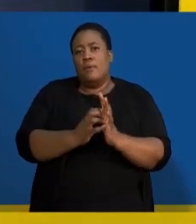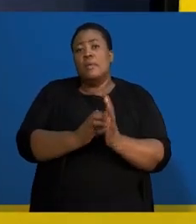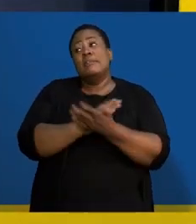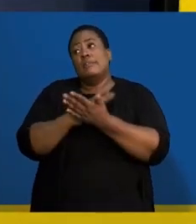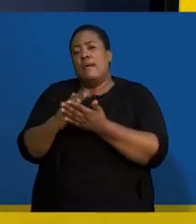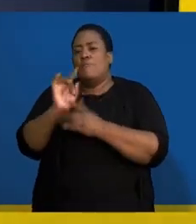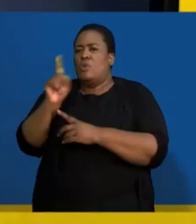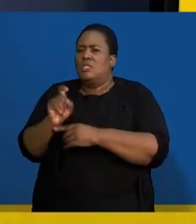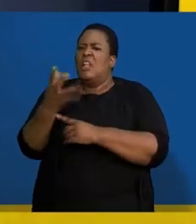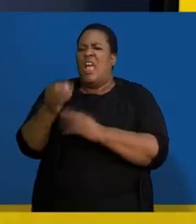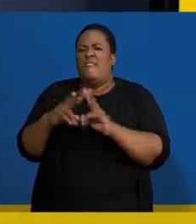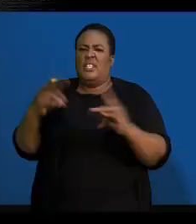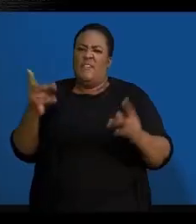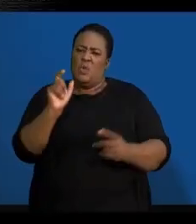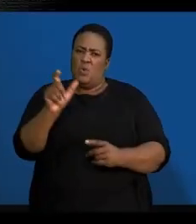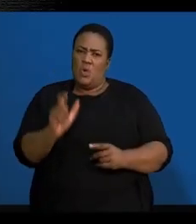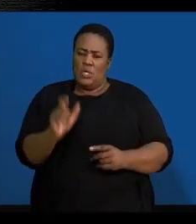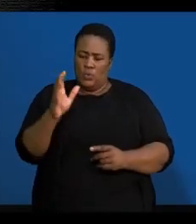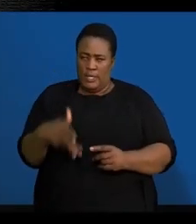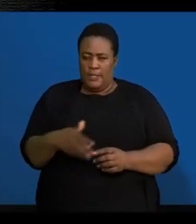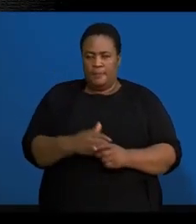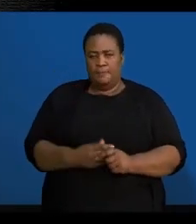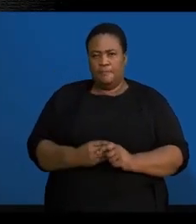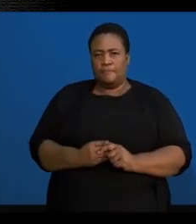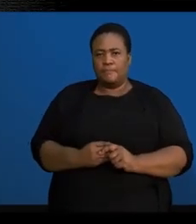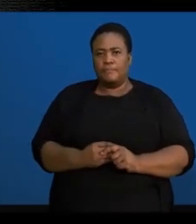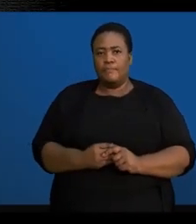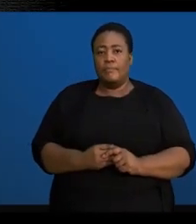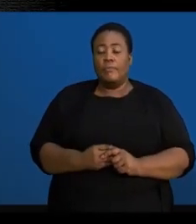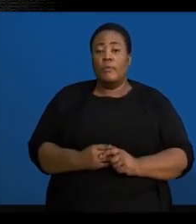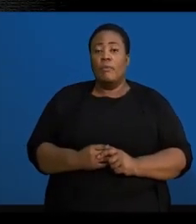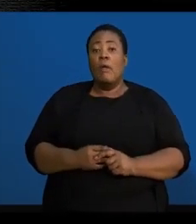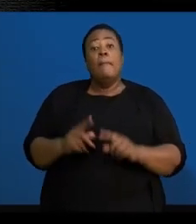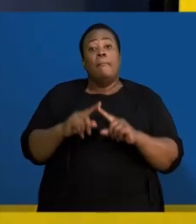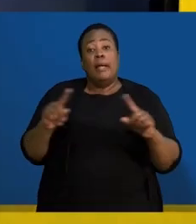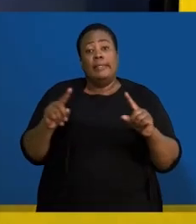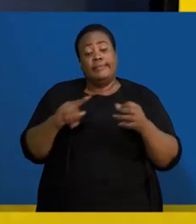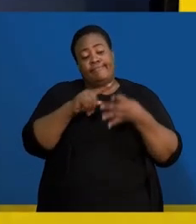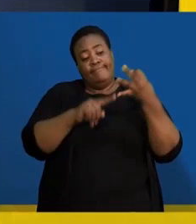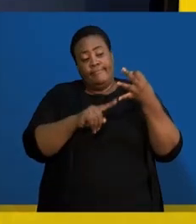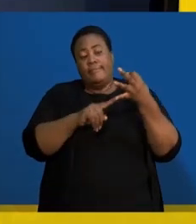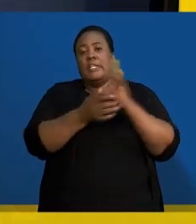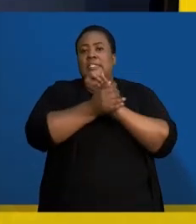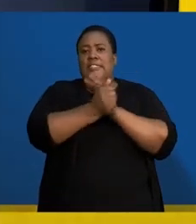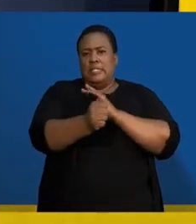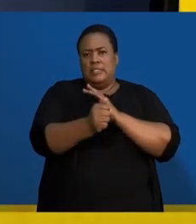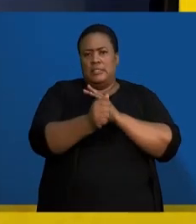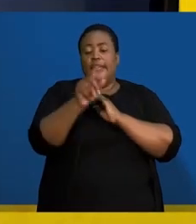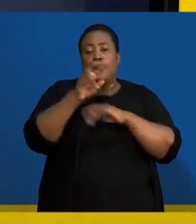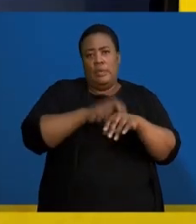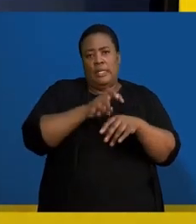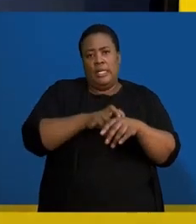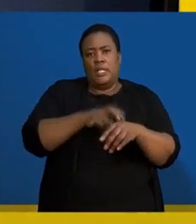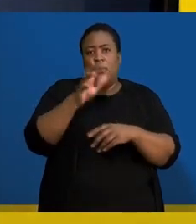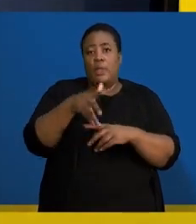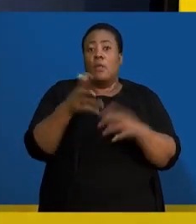will require you to compare, analyze, or evaluate. However, these are the skills that you are likely to find in a history